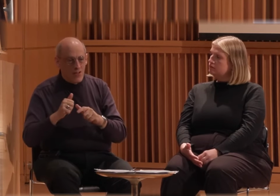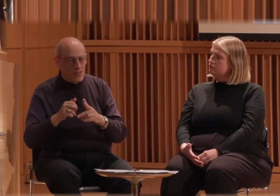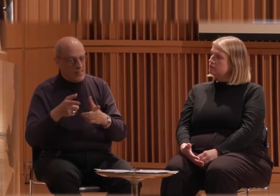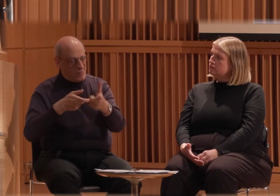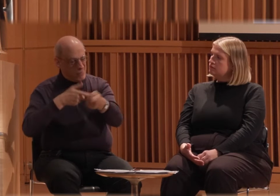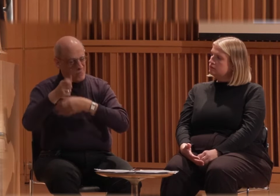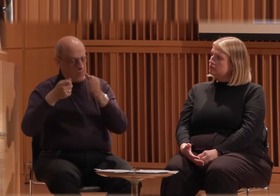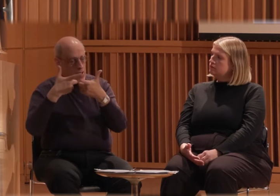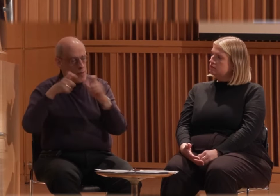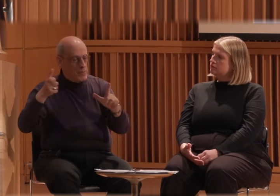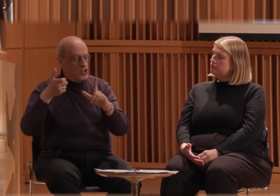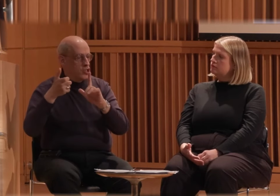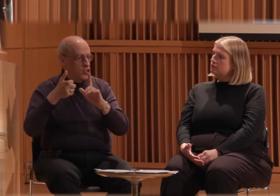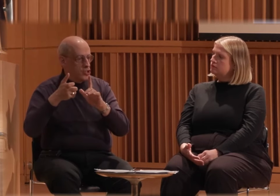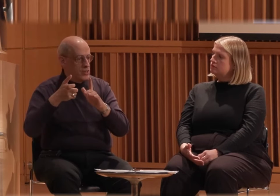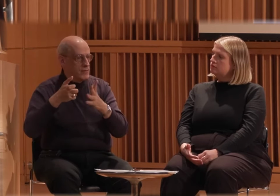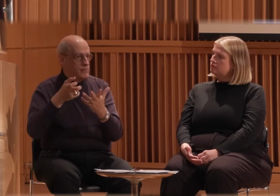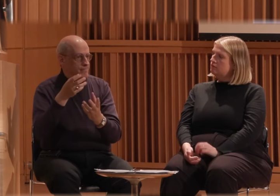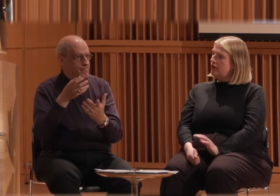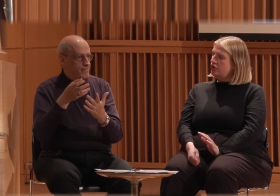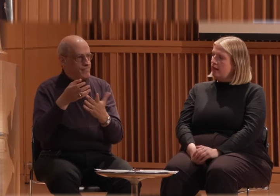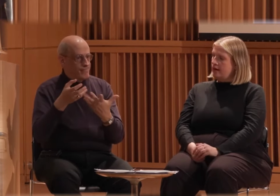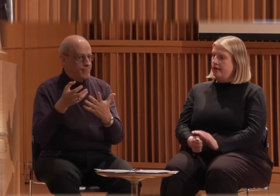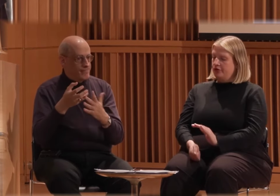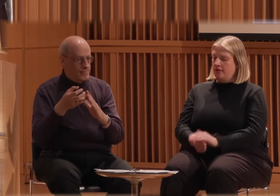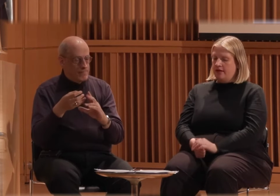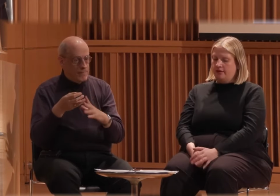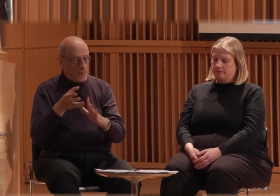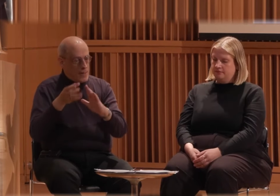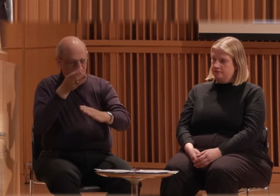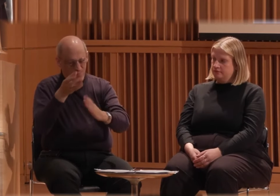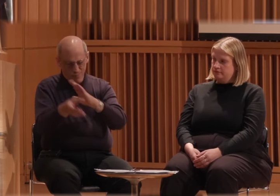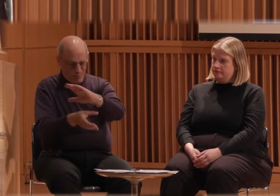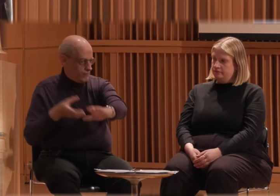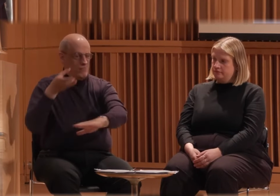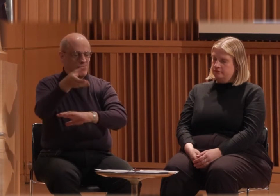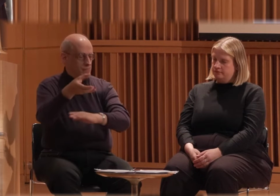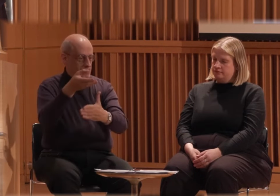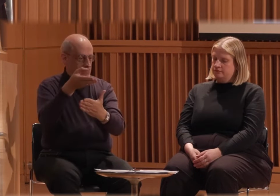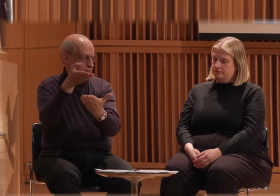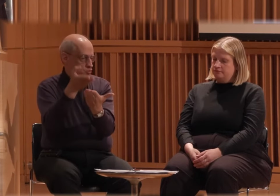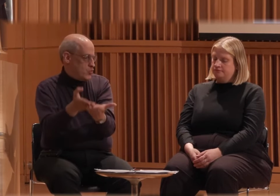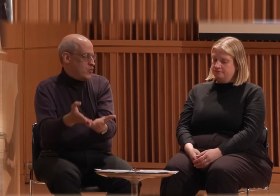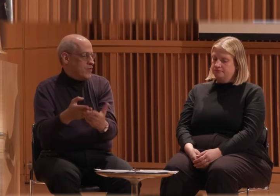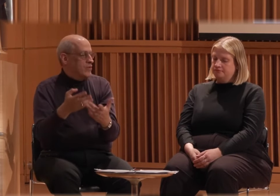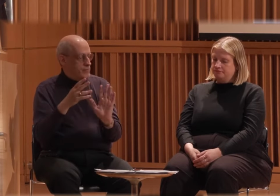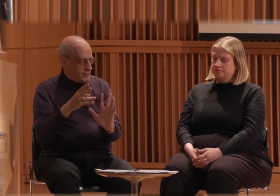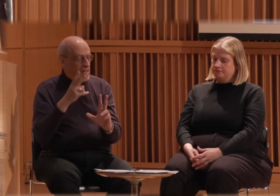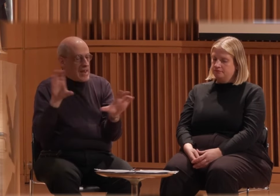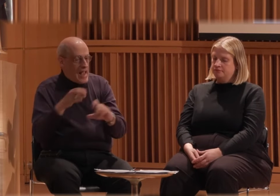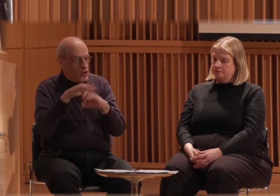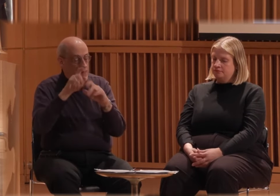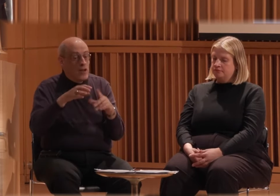larger implications of their work and encouraging action on it. Public health is also structured in a way